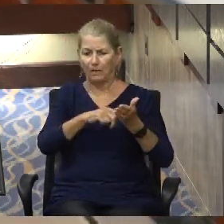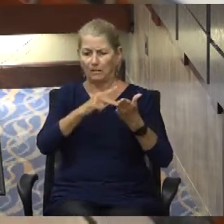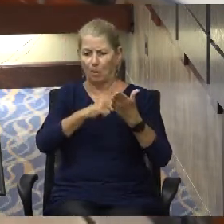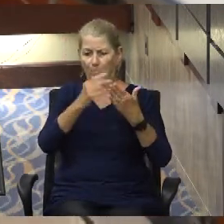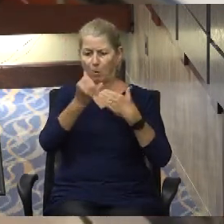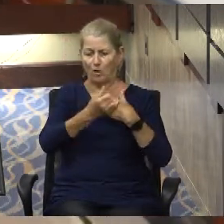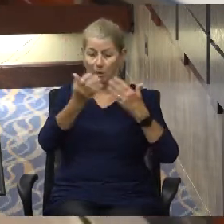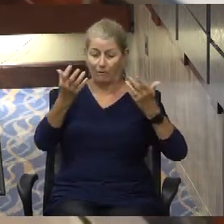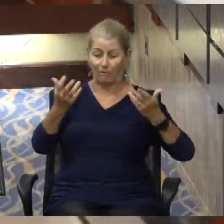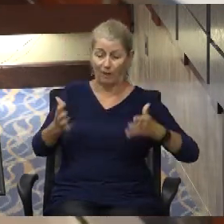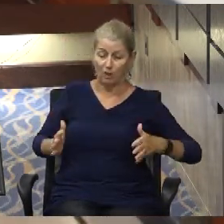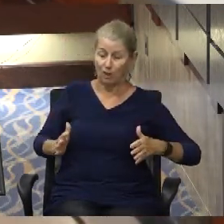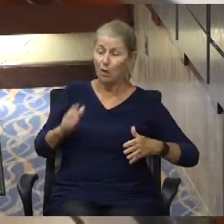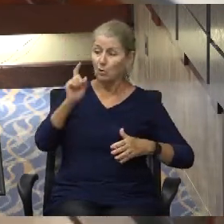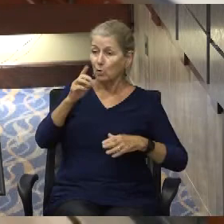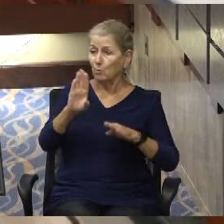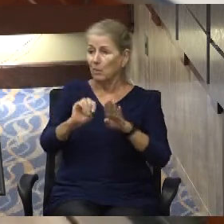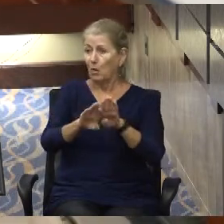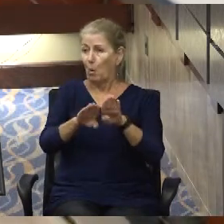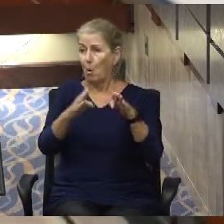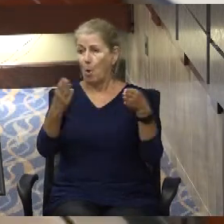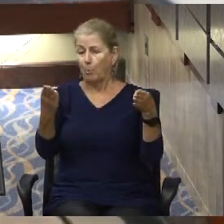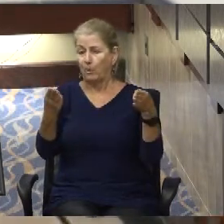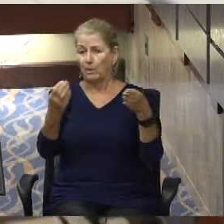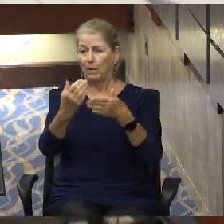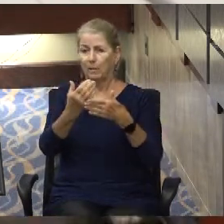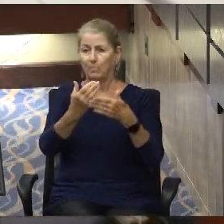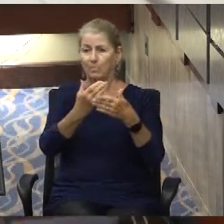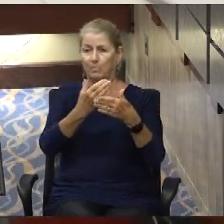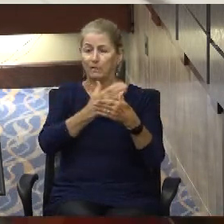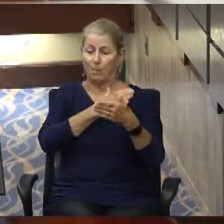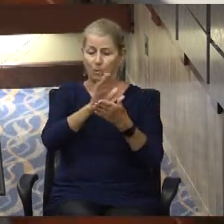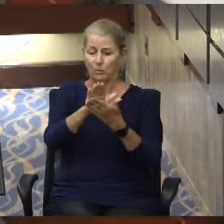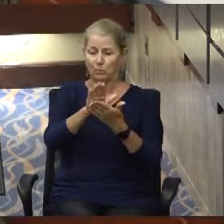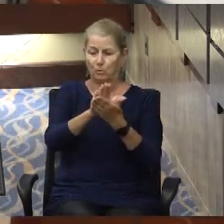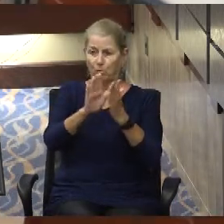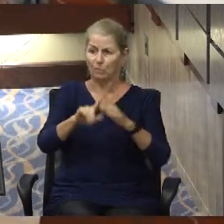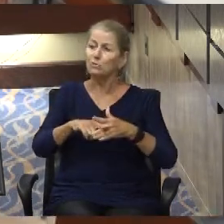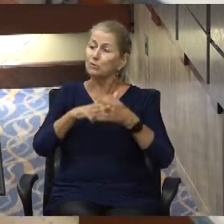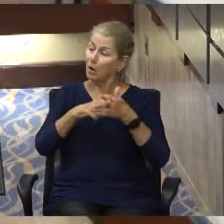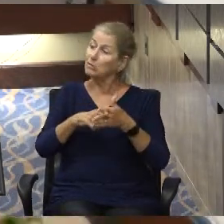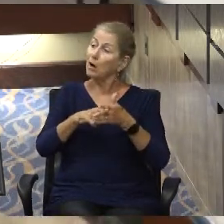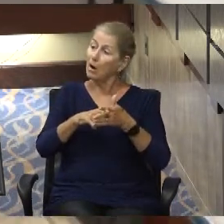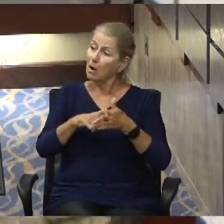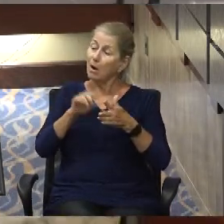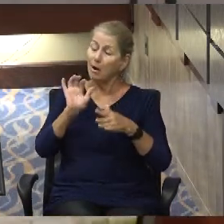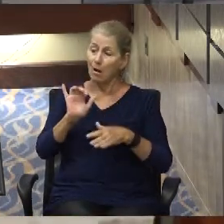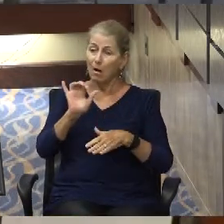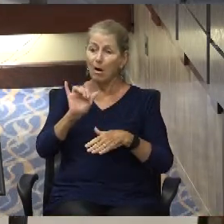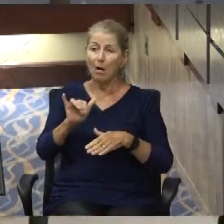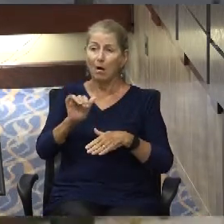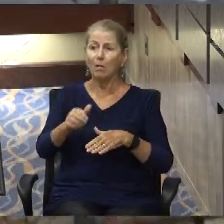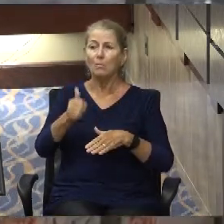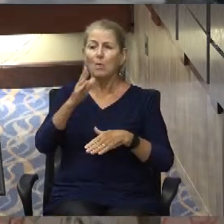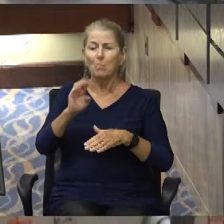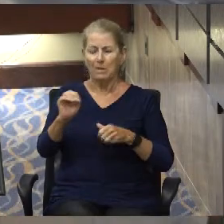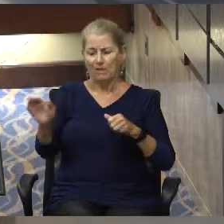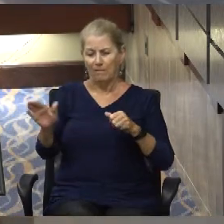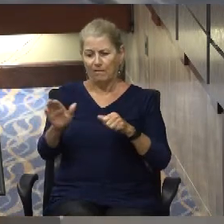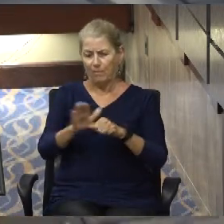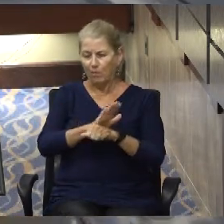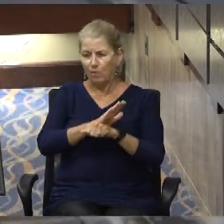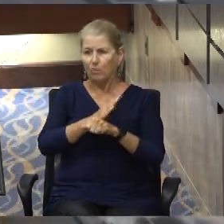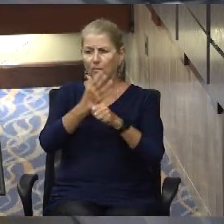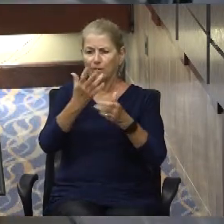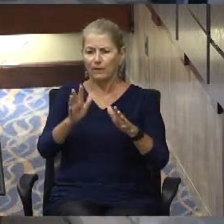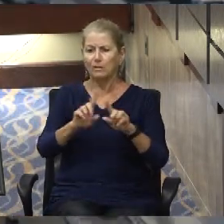It should be open before school starts. Oh, okay. Oh, that would be It won't awesome. be completely finished, but we should have traffic